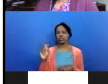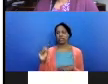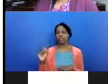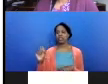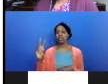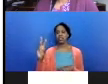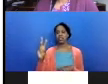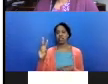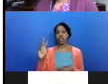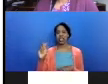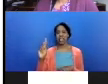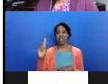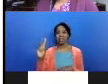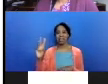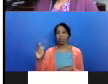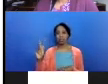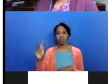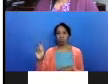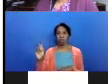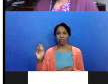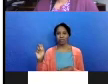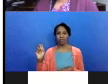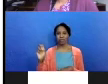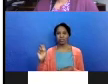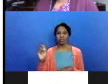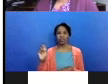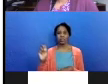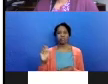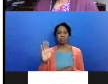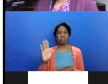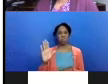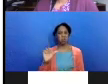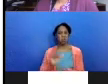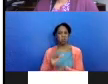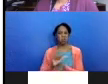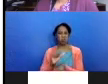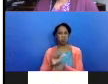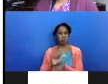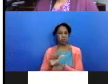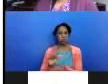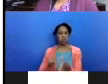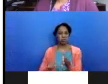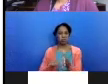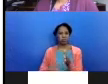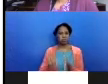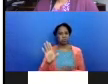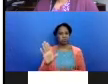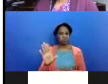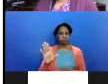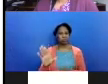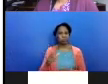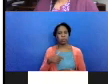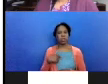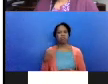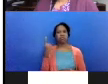things. One, my theoretical armor, like when I was doing all this oppositional stuff, started to break away around that period when I just started asking myself,